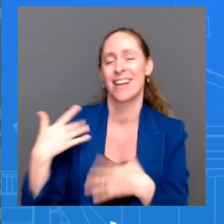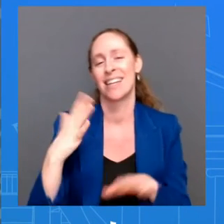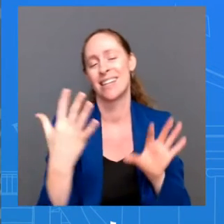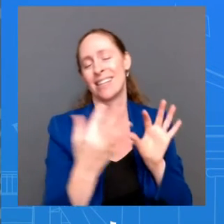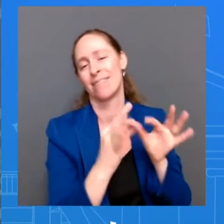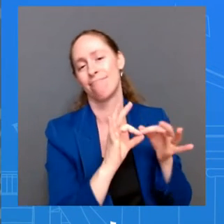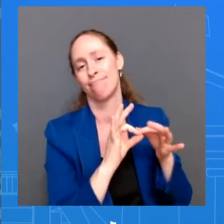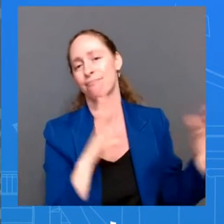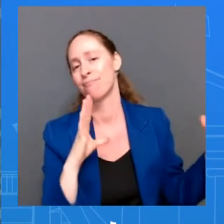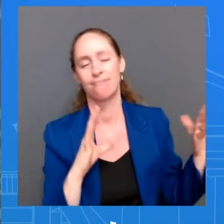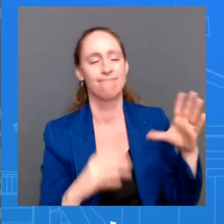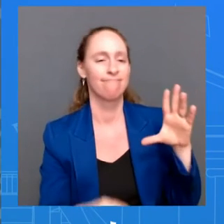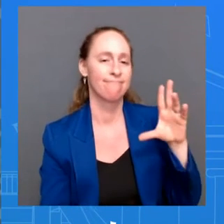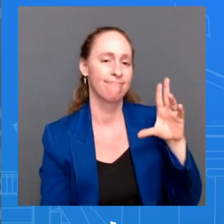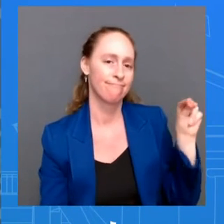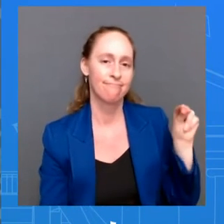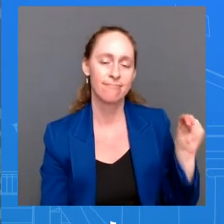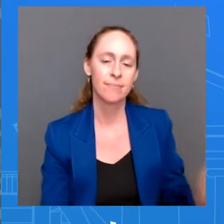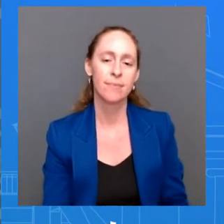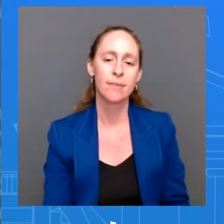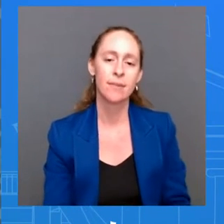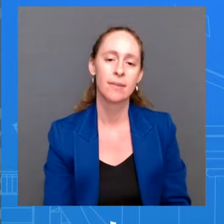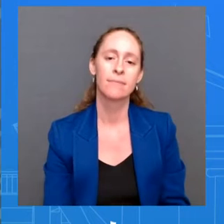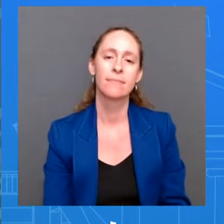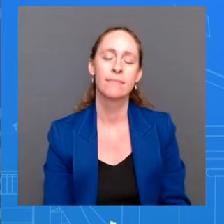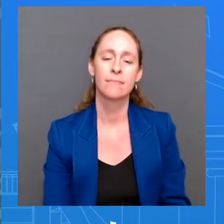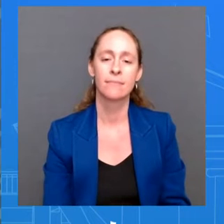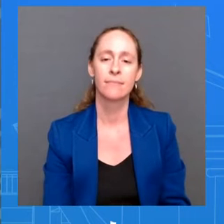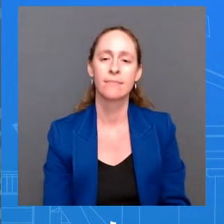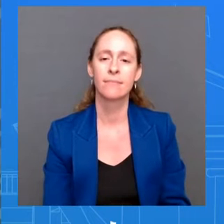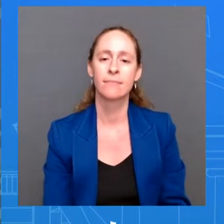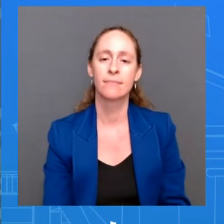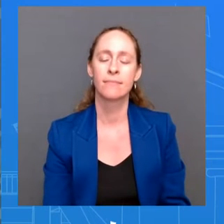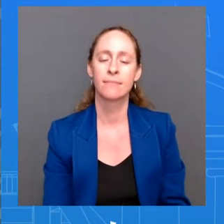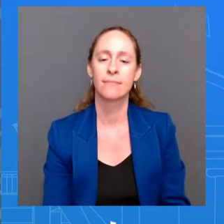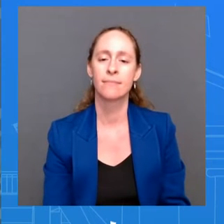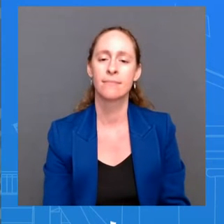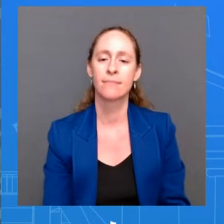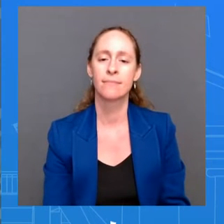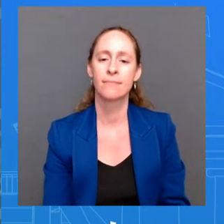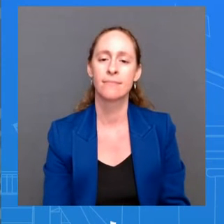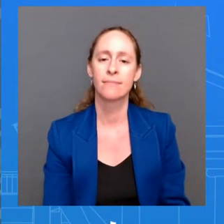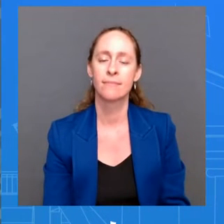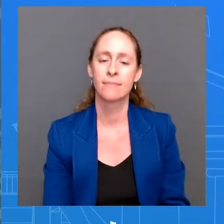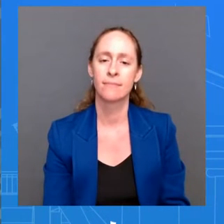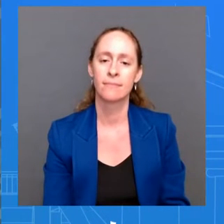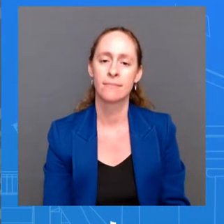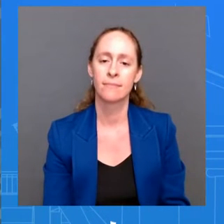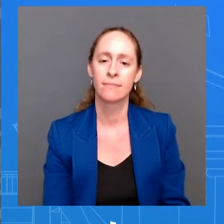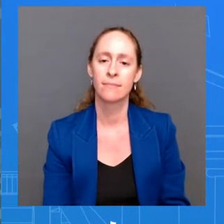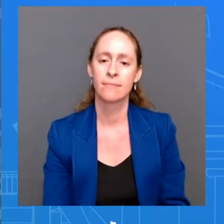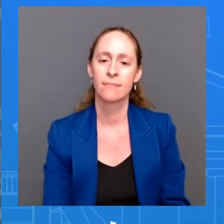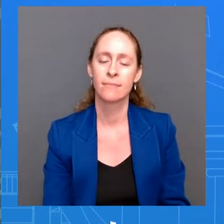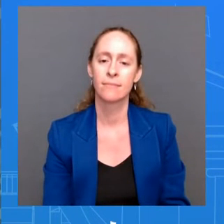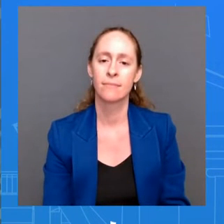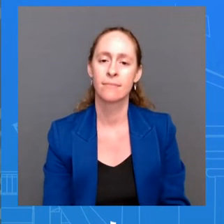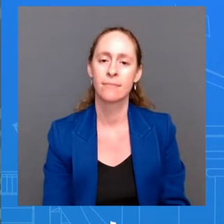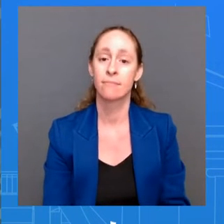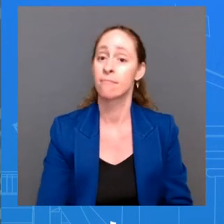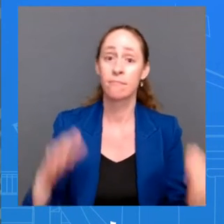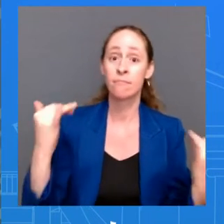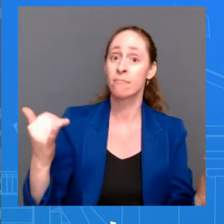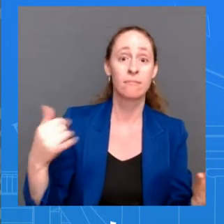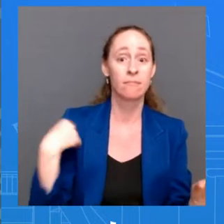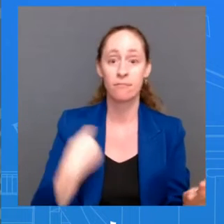team, is to make sure we keep our promise in doing everything that we can in bringing home U.S. nationals that are being held, who are